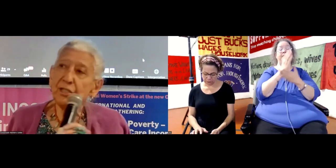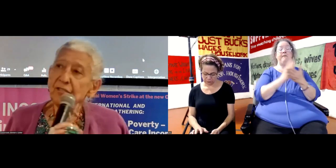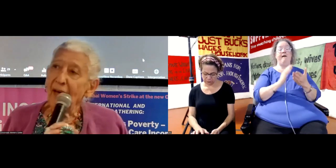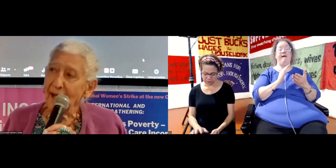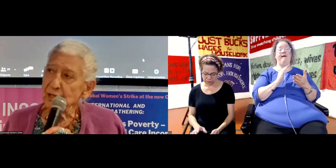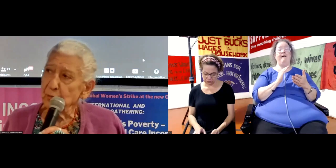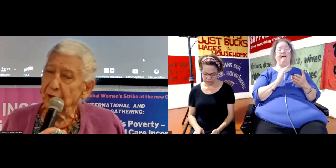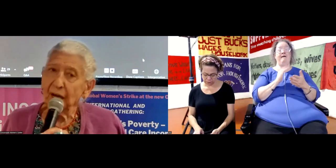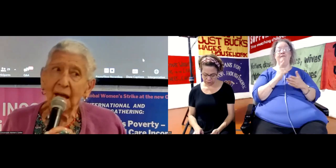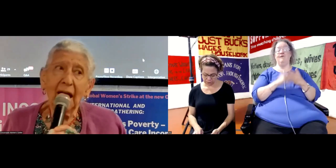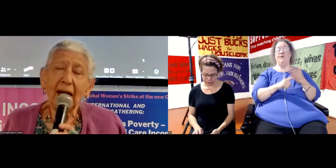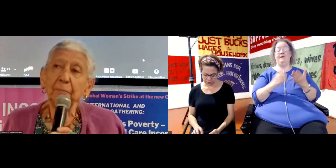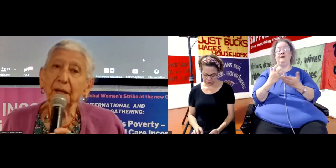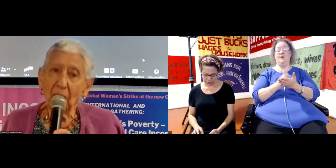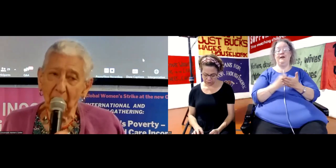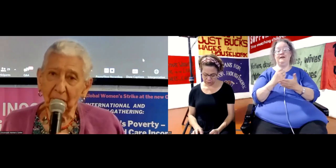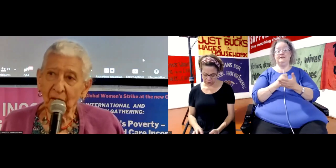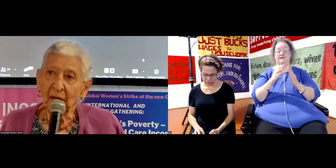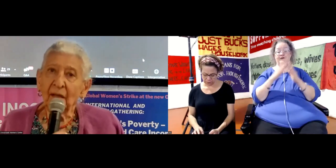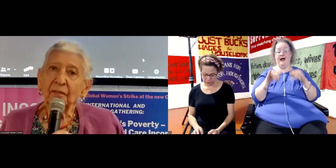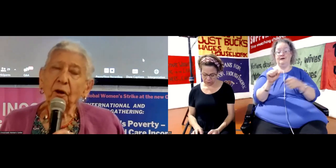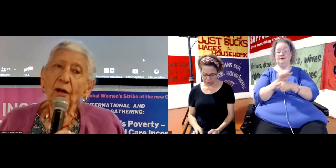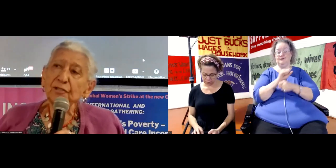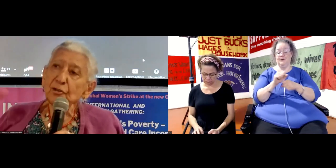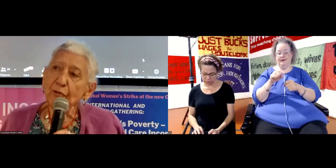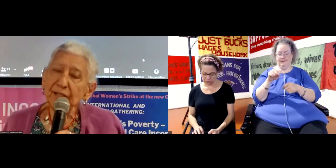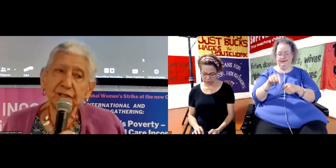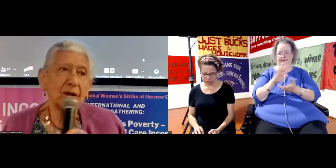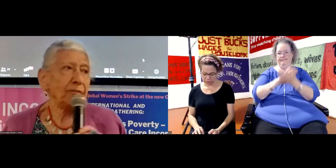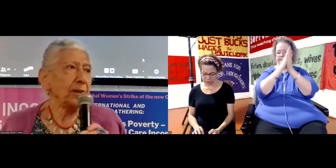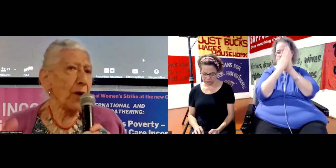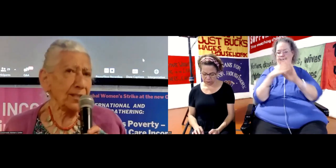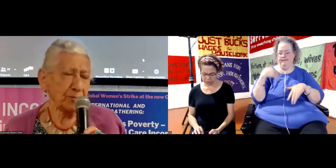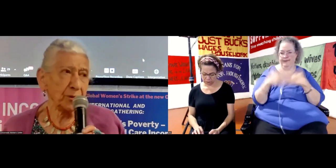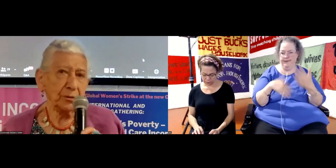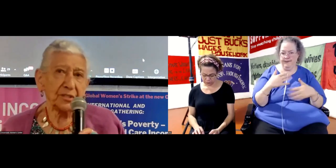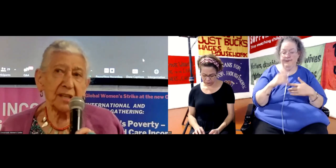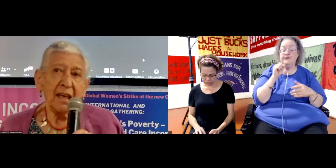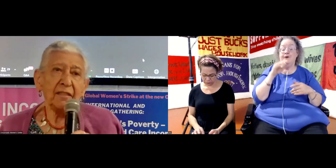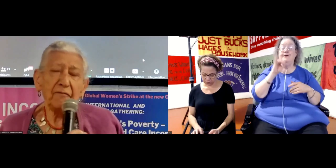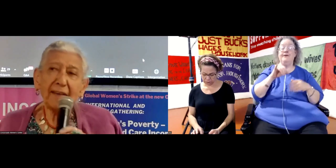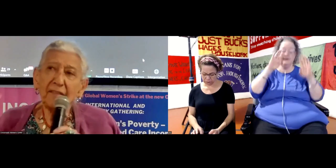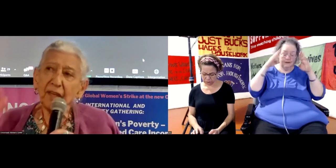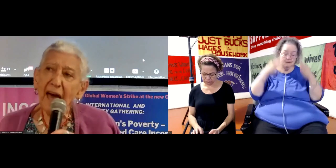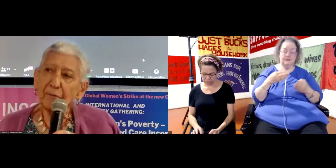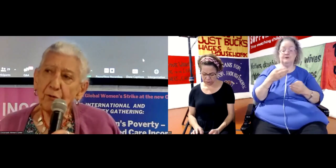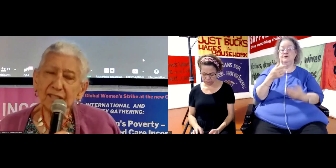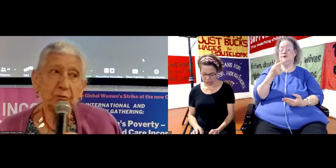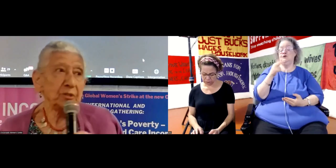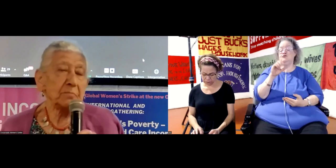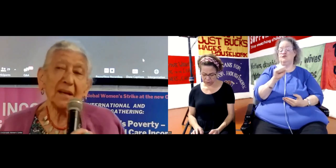the wages for housework had become. The concentration on the grassroots, the fact that